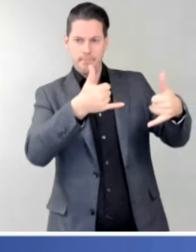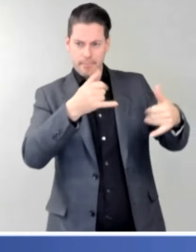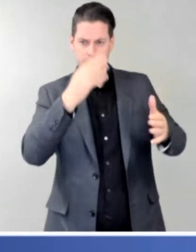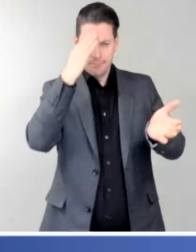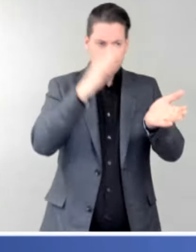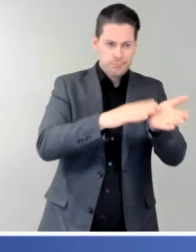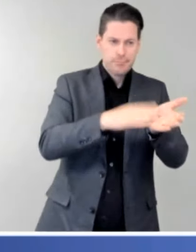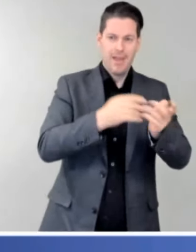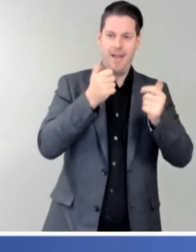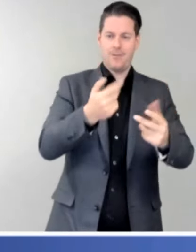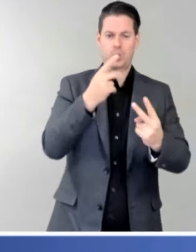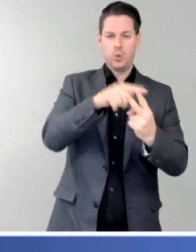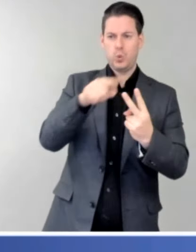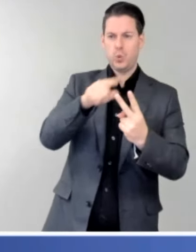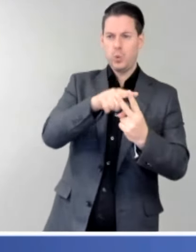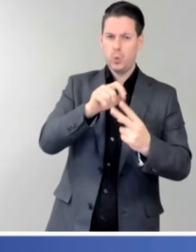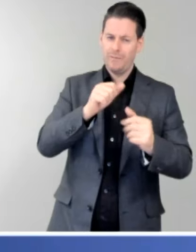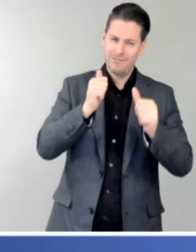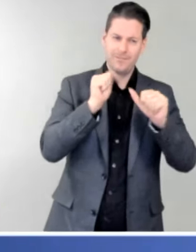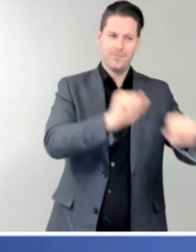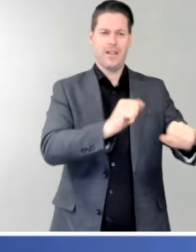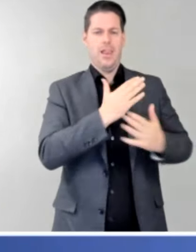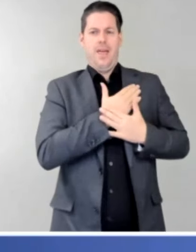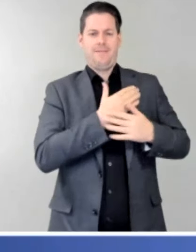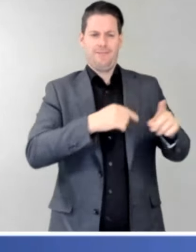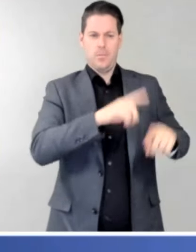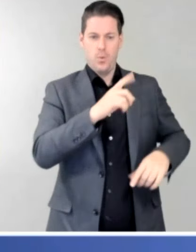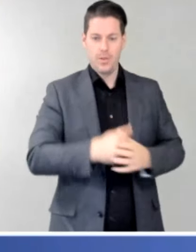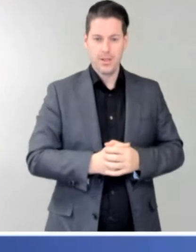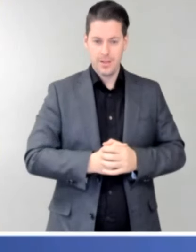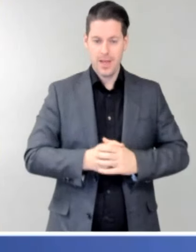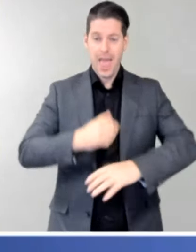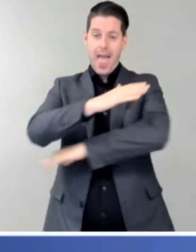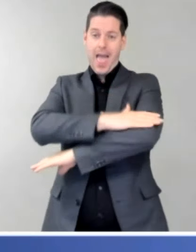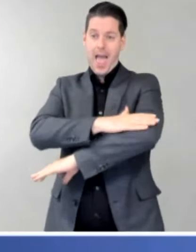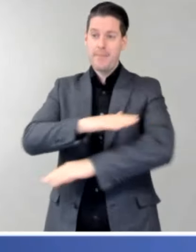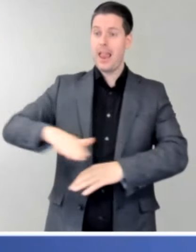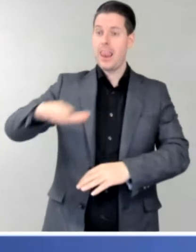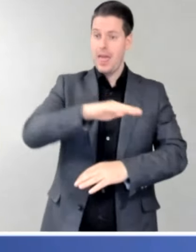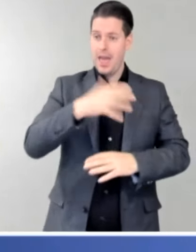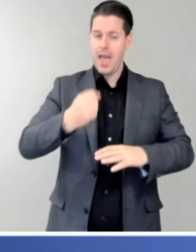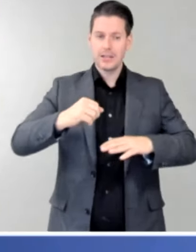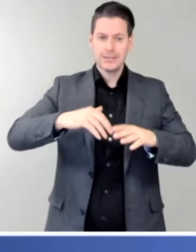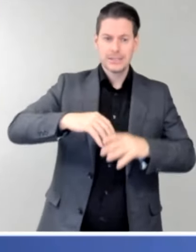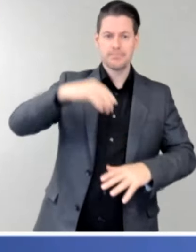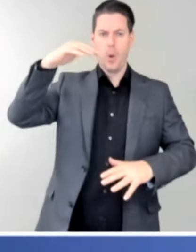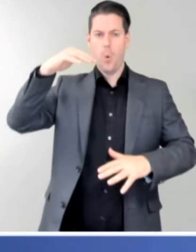supporters. A smoking ceremony in Arnhem Land united those mourning a treasured young